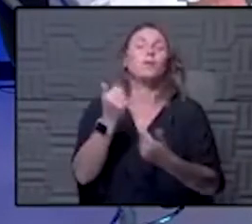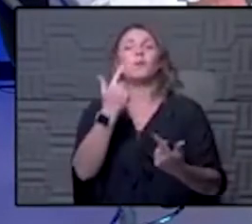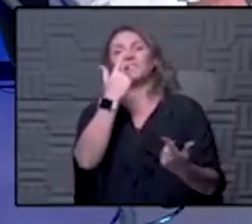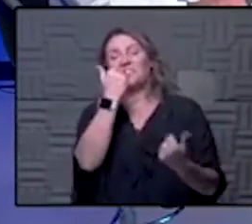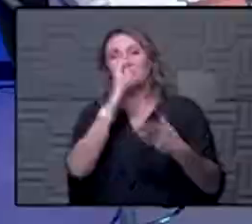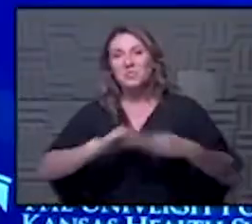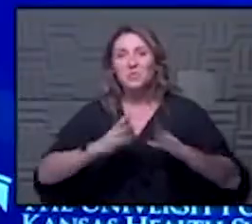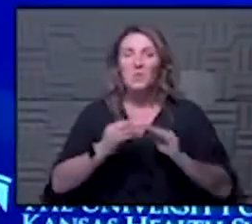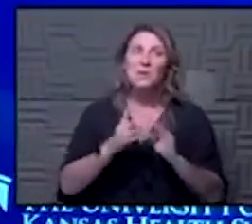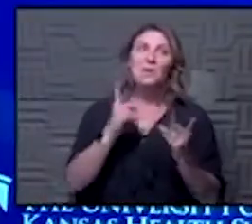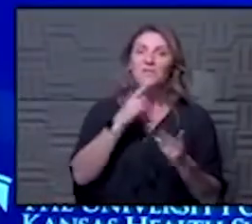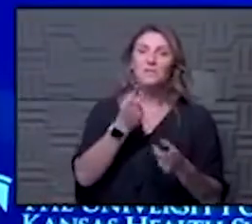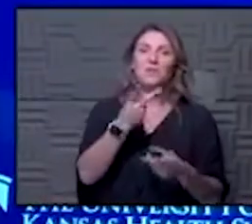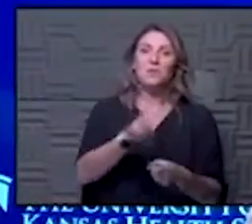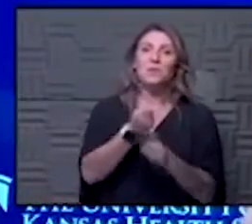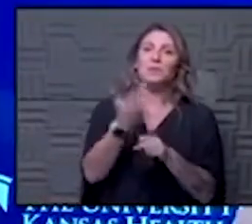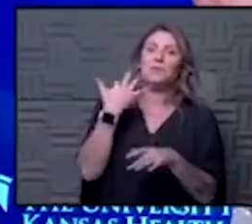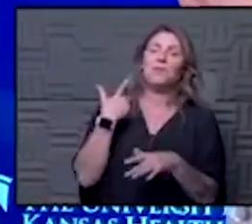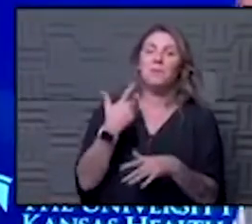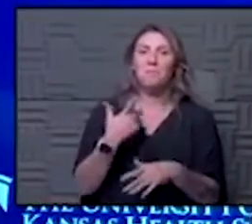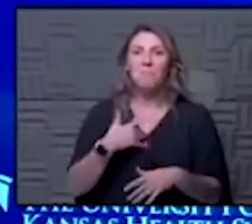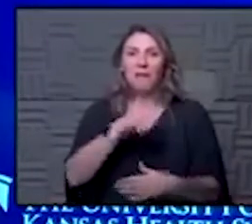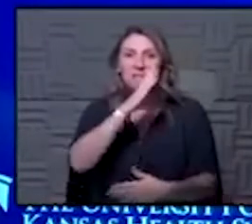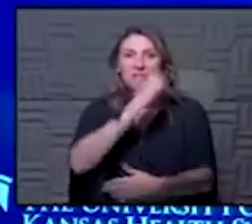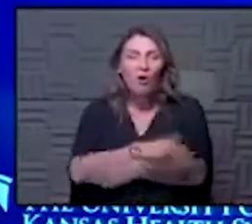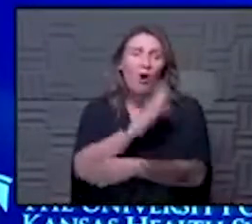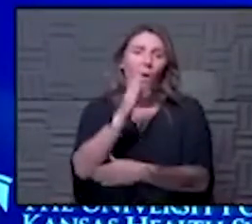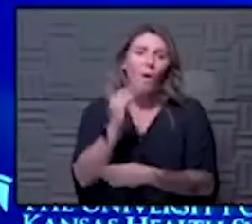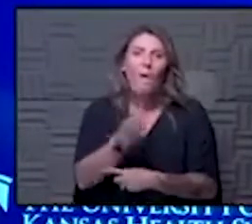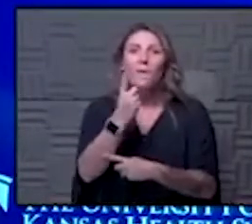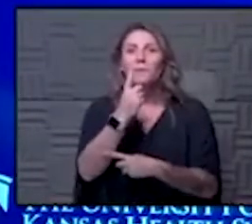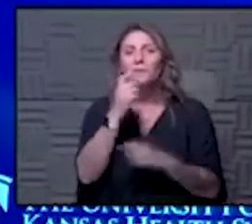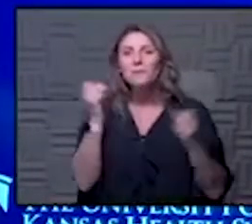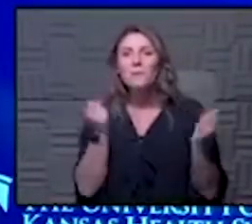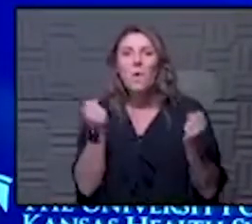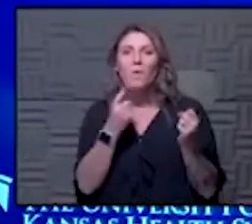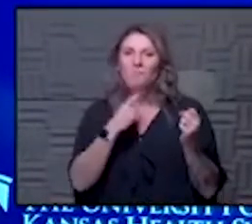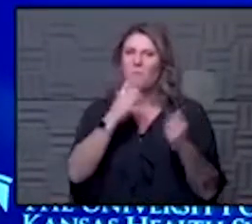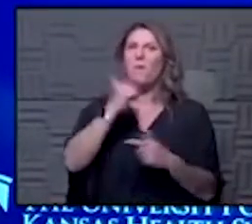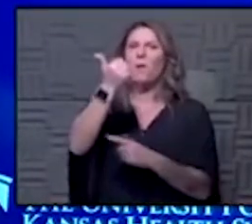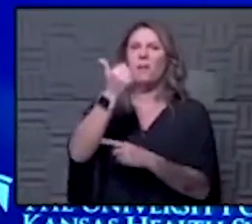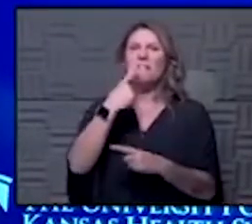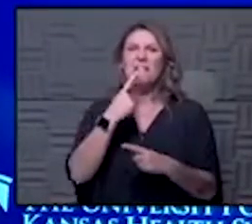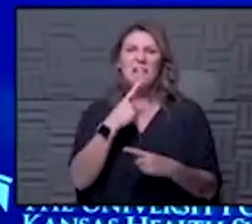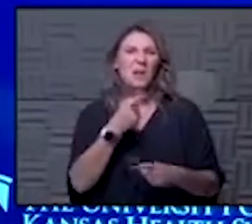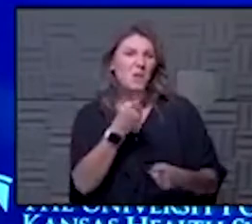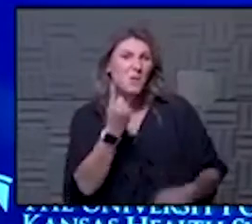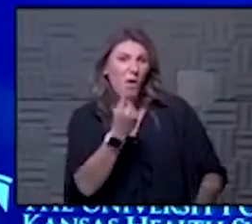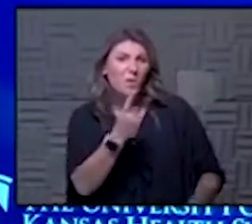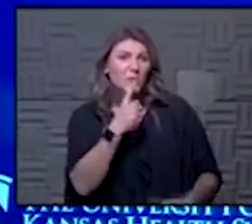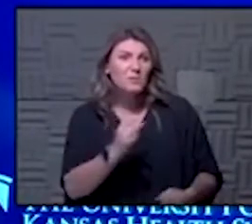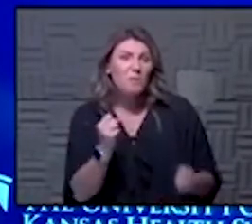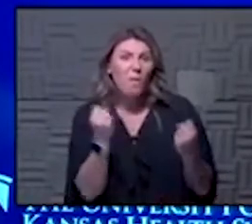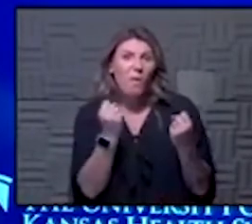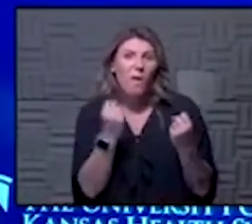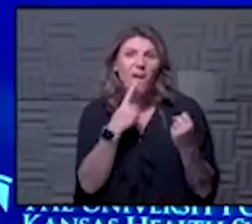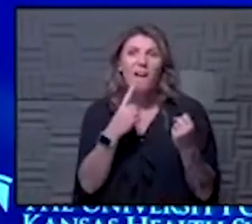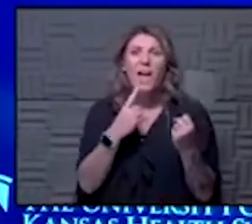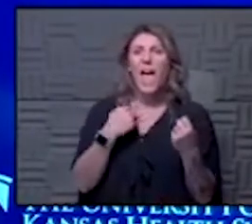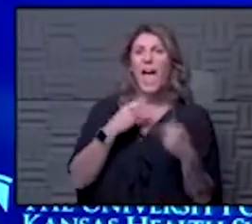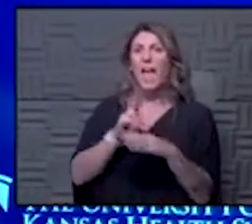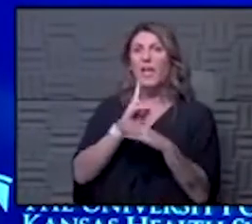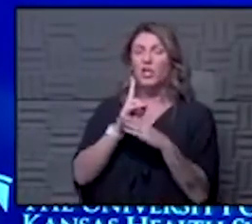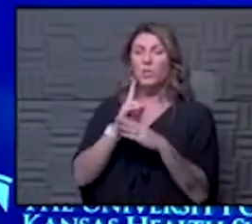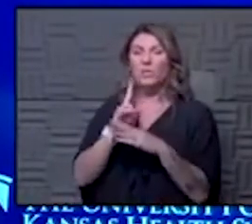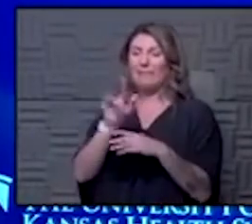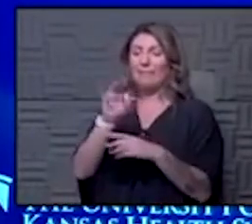ago now it's been a few years my daughter's always calls my oldest one that's like you know why you're always cold she goes i'm not calls it you got to put on it i have layers on well you know